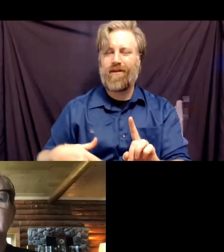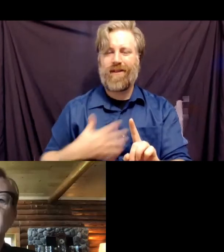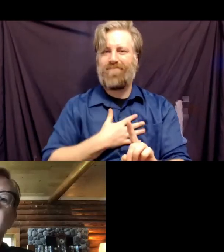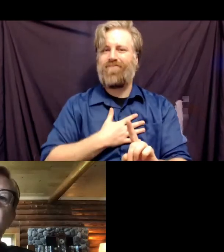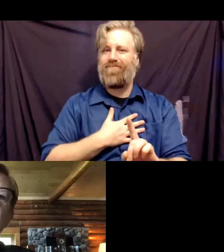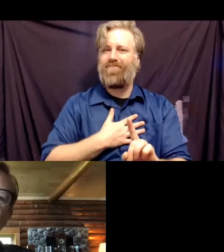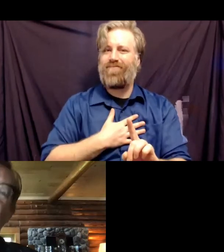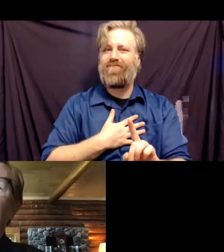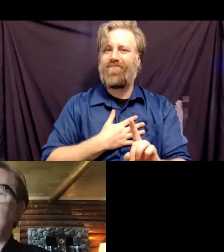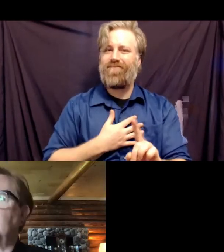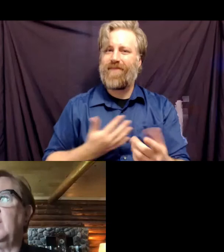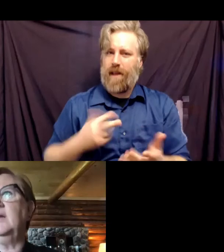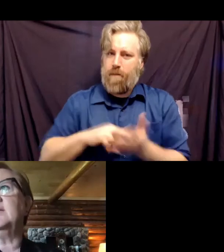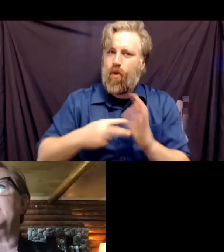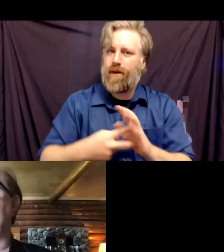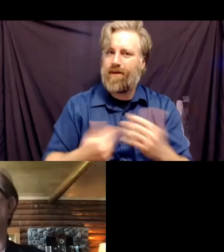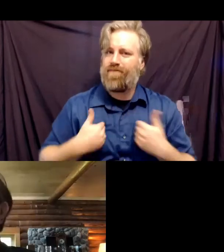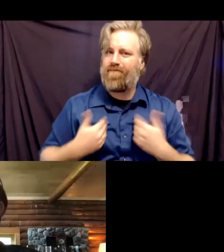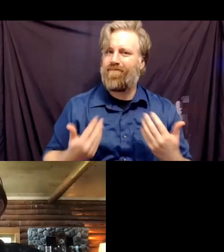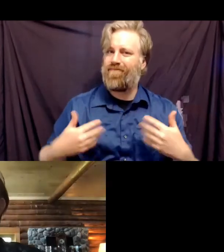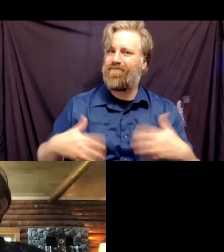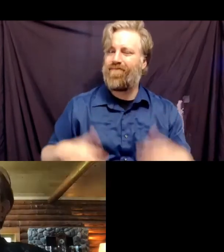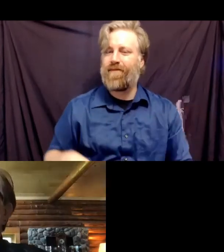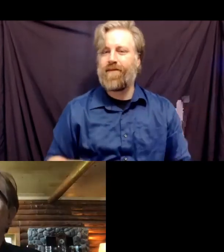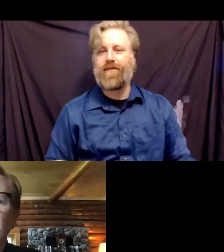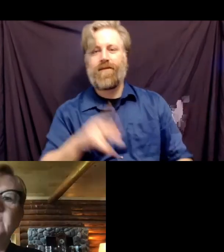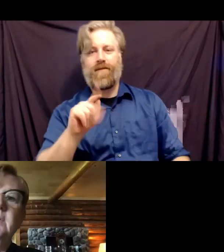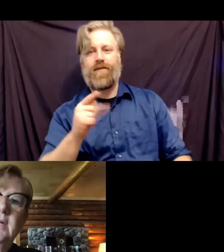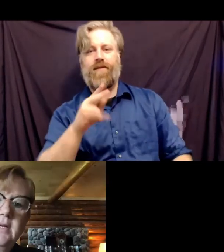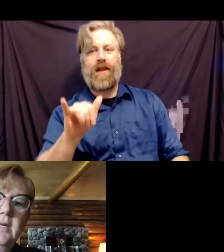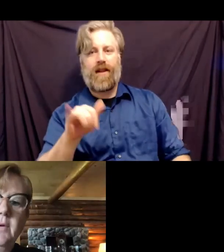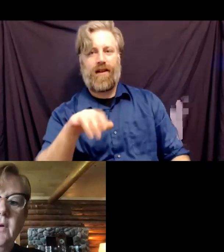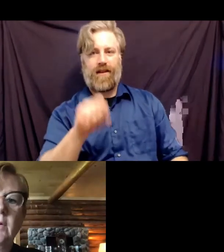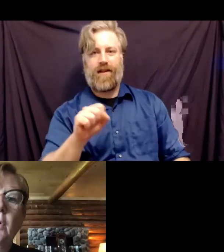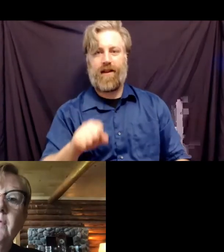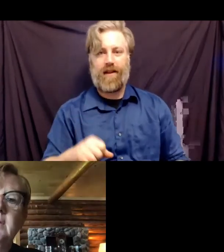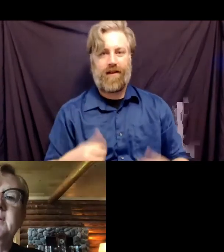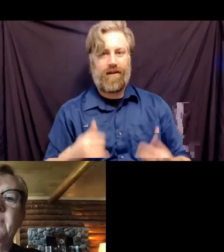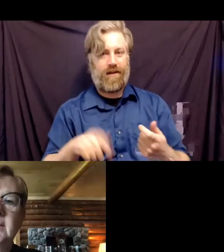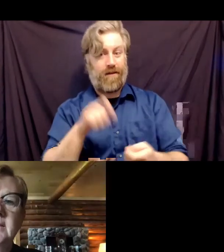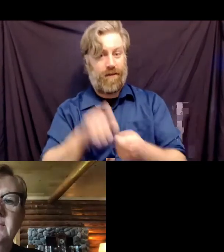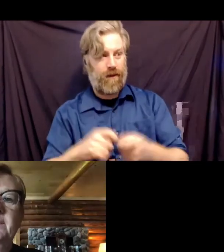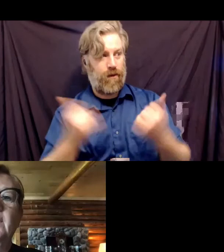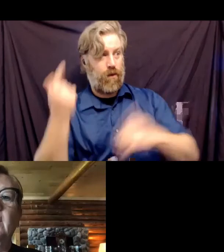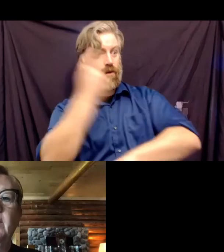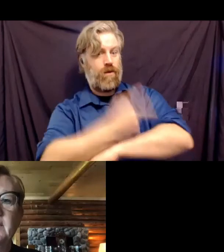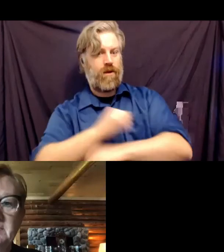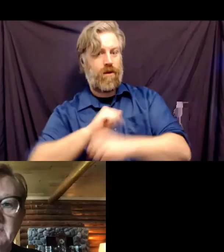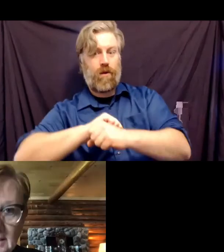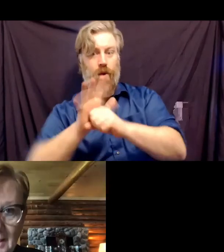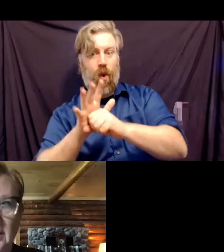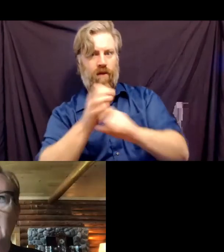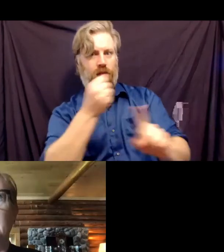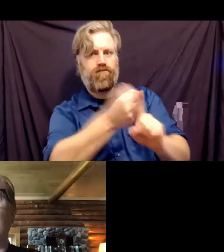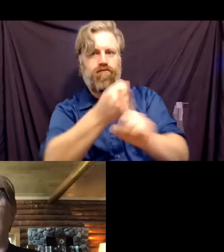on purpose. Right. And especially we're also talking about how COVID is impacting people and people's